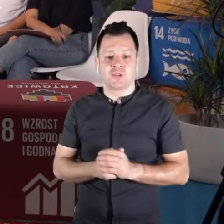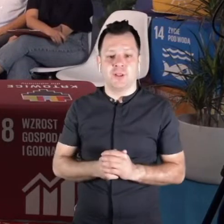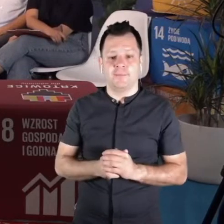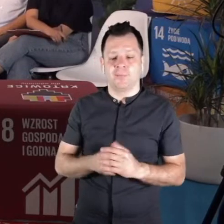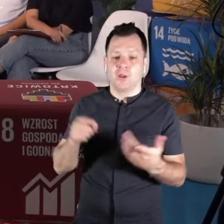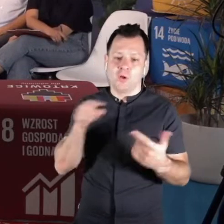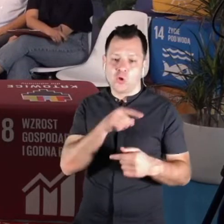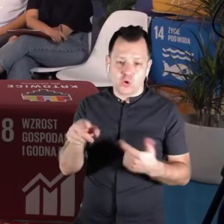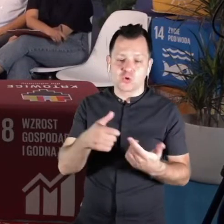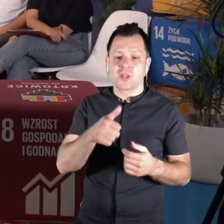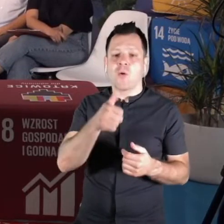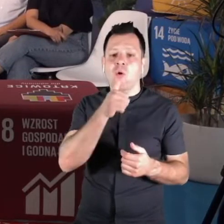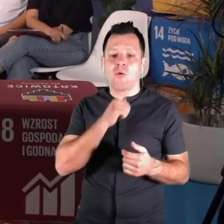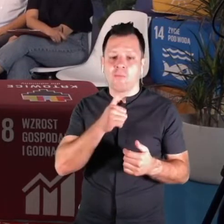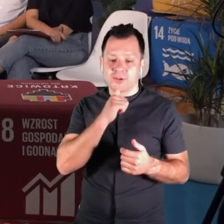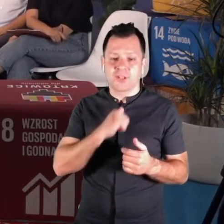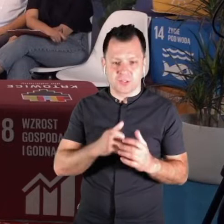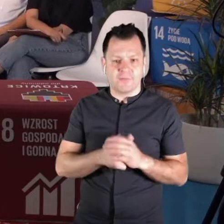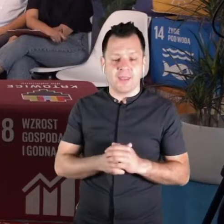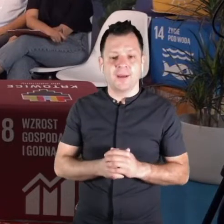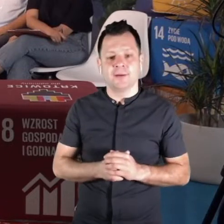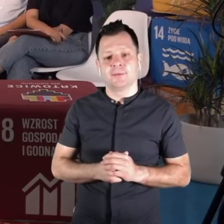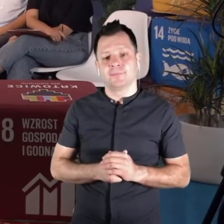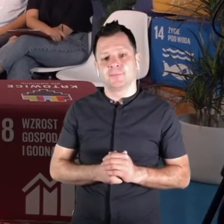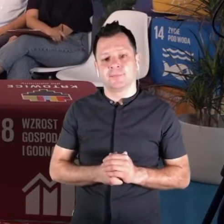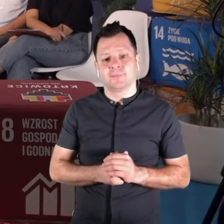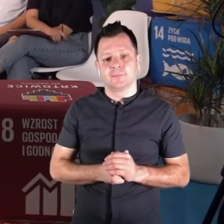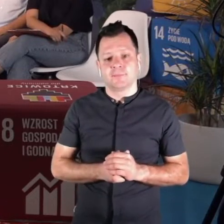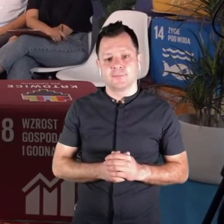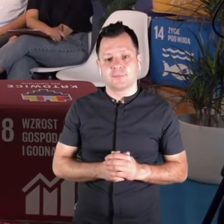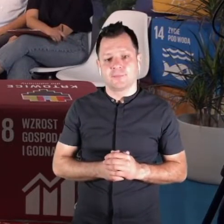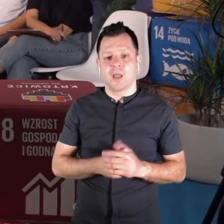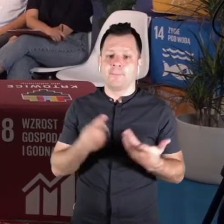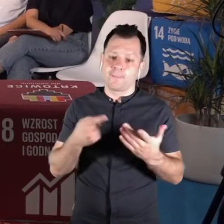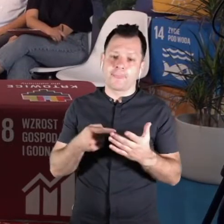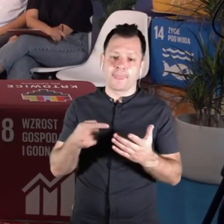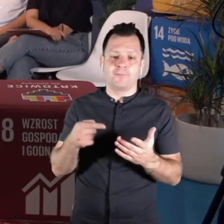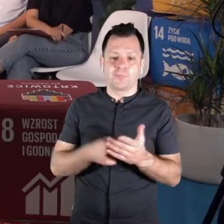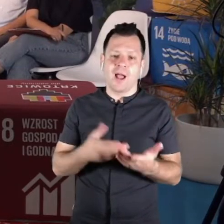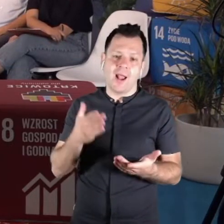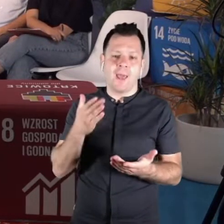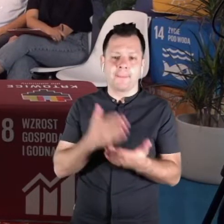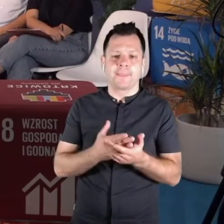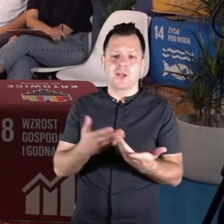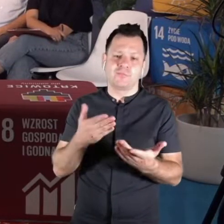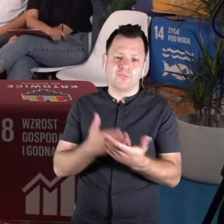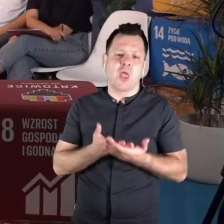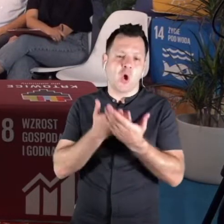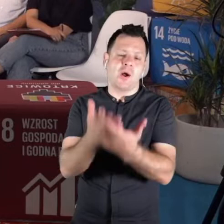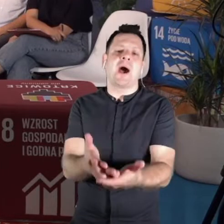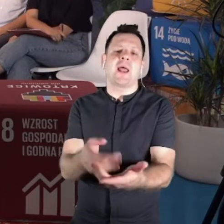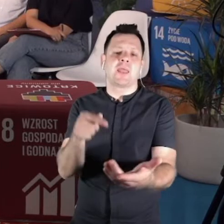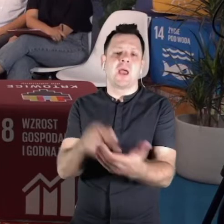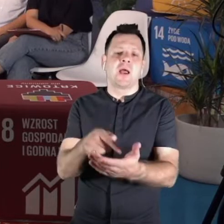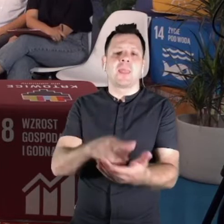as recommended what should be in this platform. So we actually focus on participatory process, on